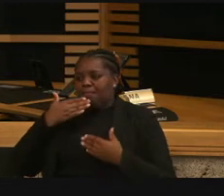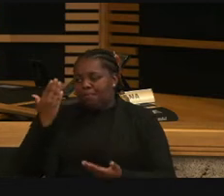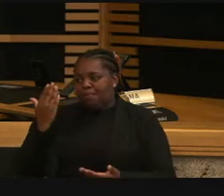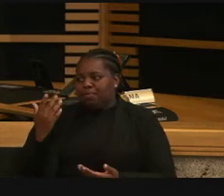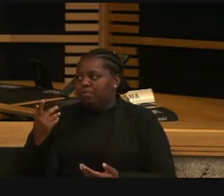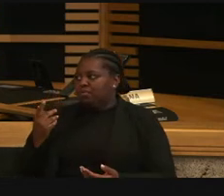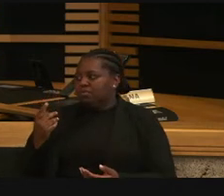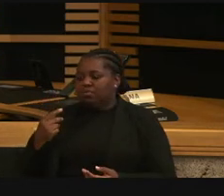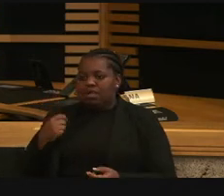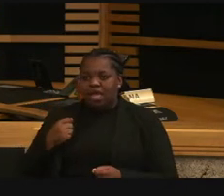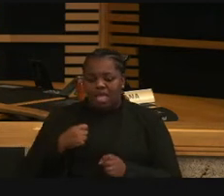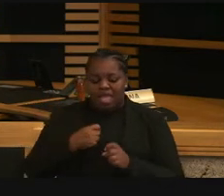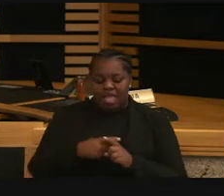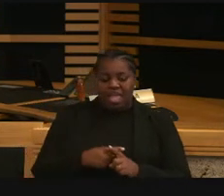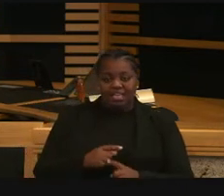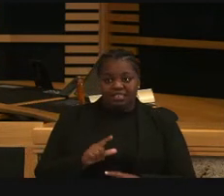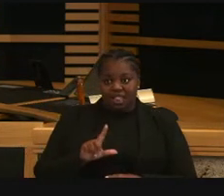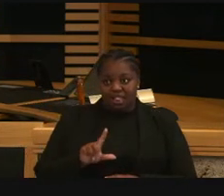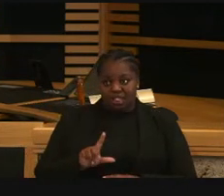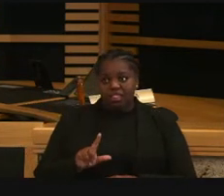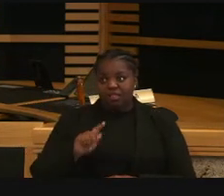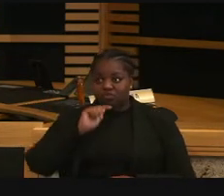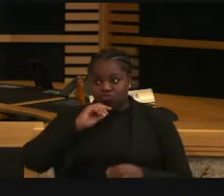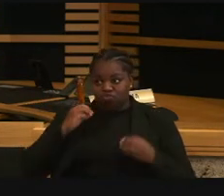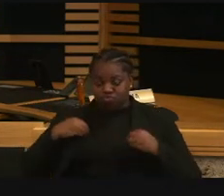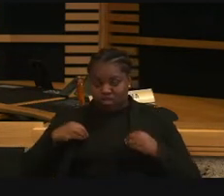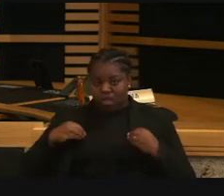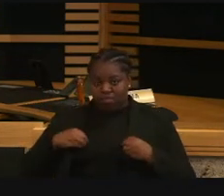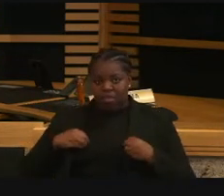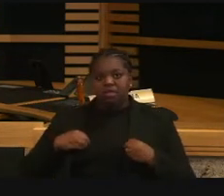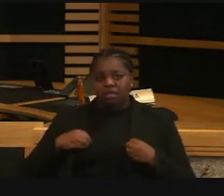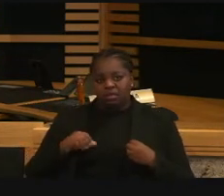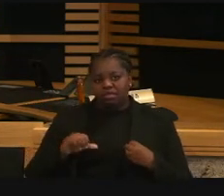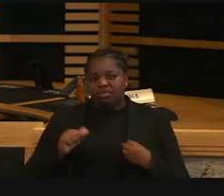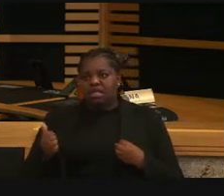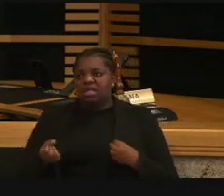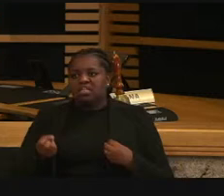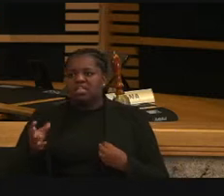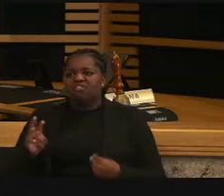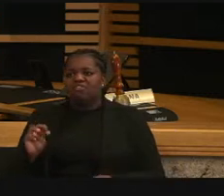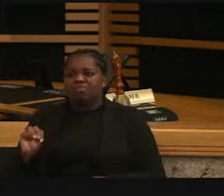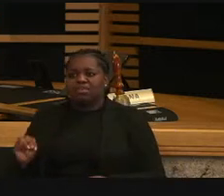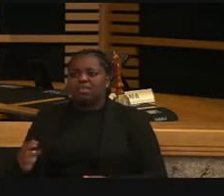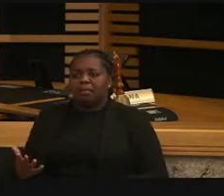onxiba extra large ngamanye amaxesha anikwe umedium.